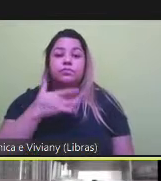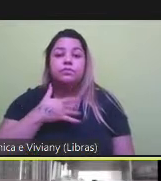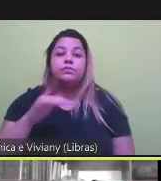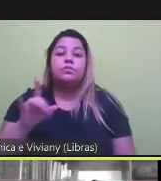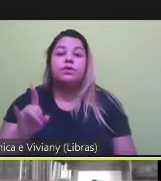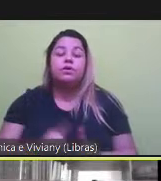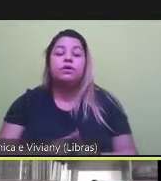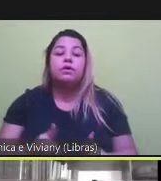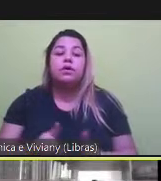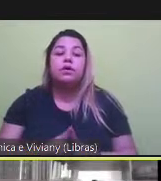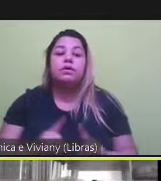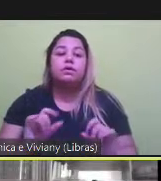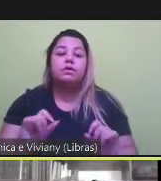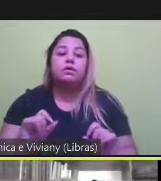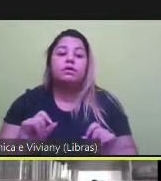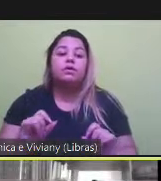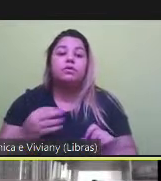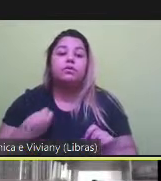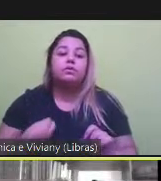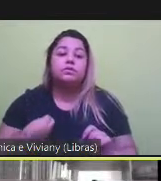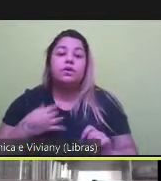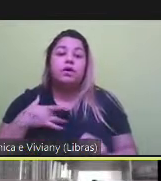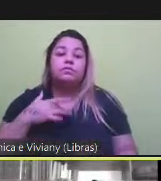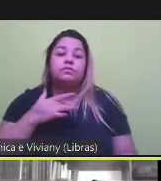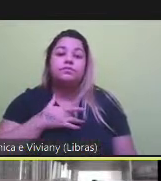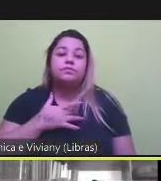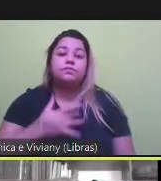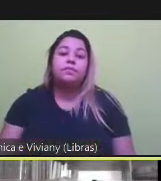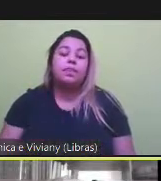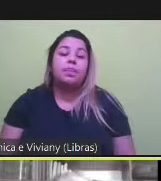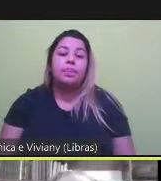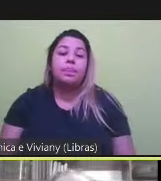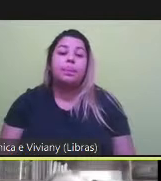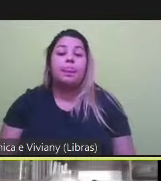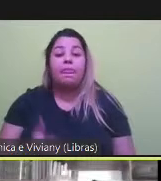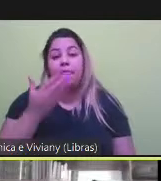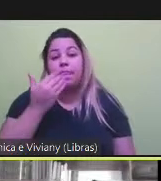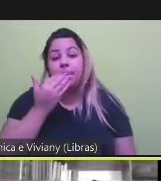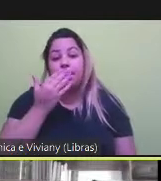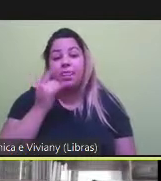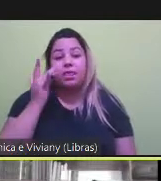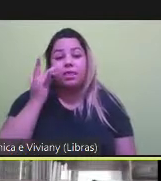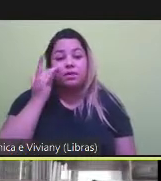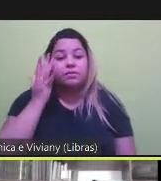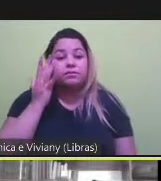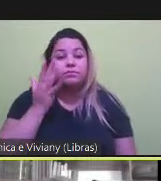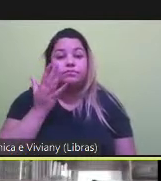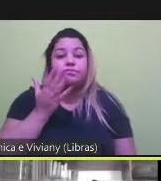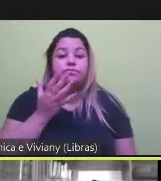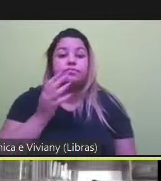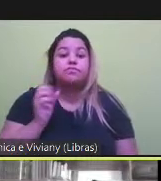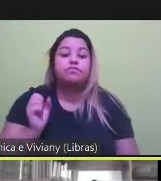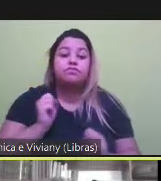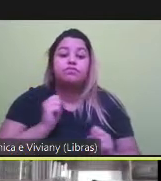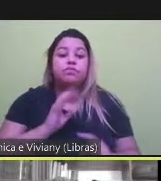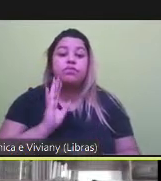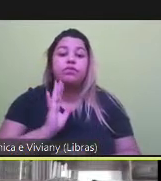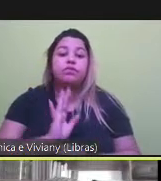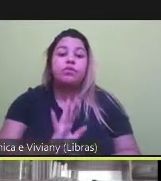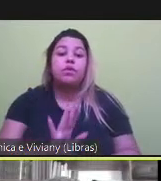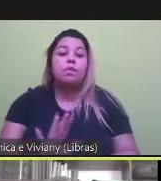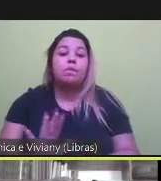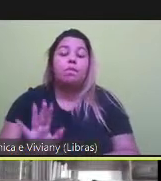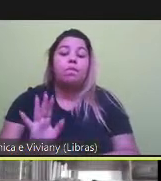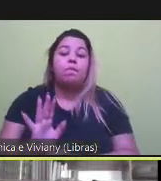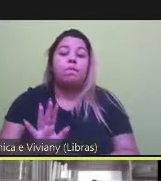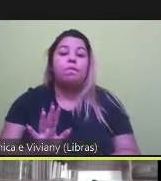healthy habits. What were the facilitating aspects that helped set up the new program?